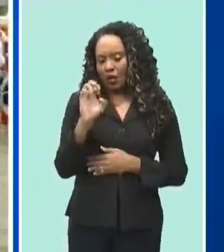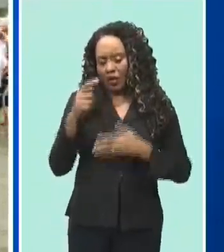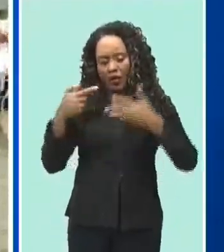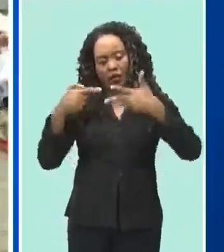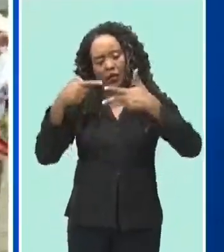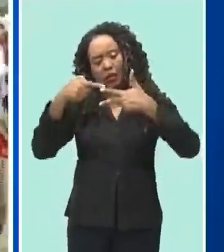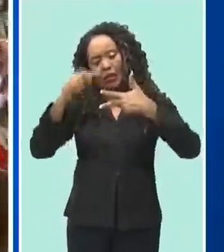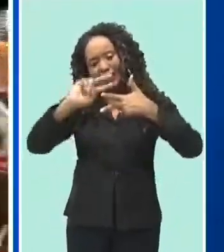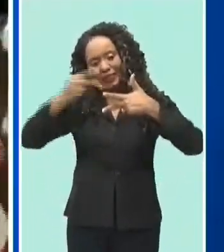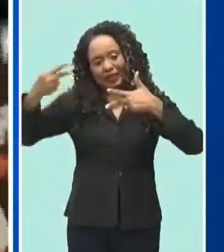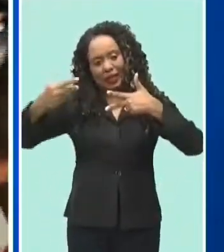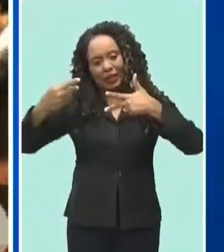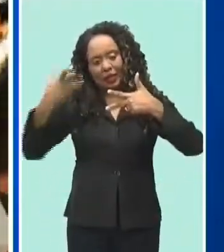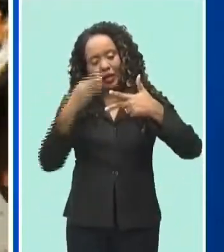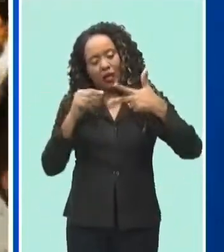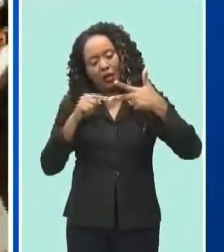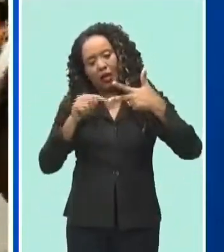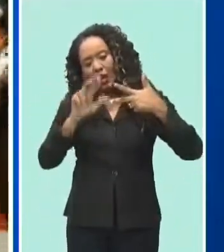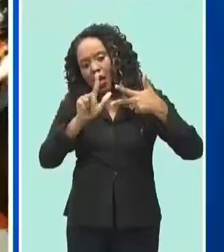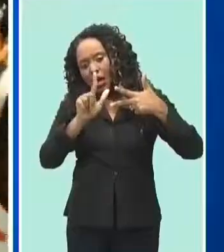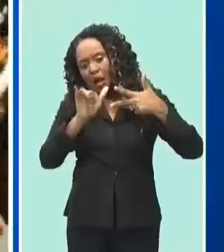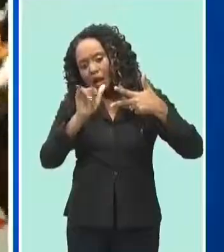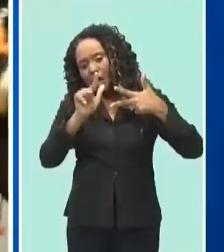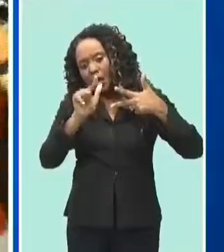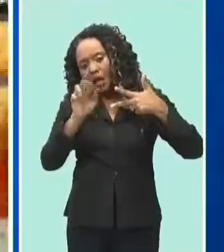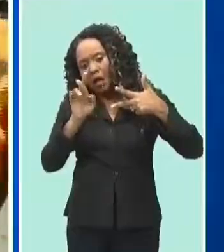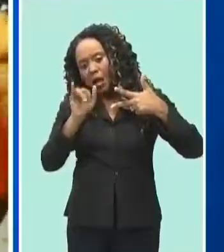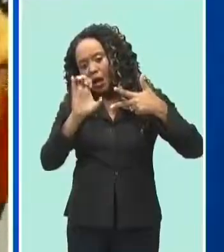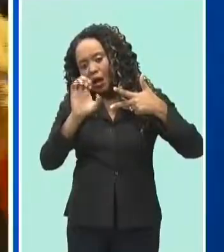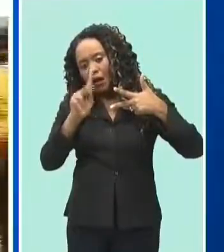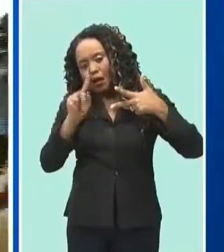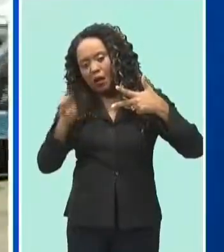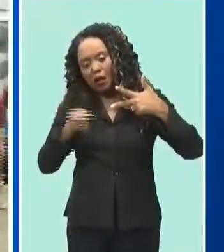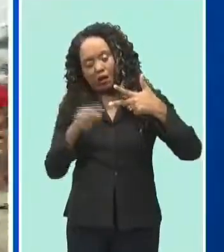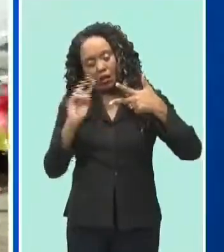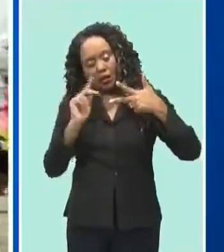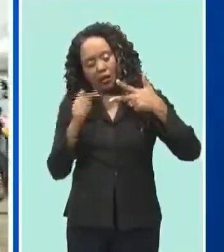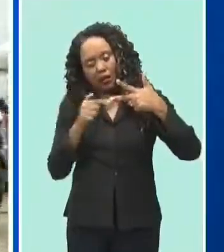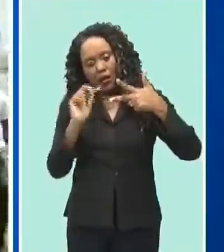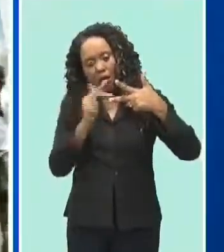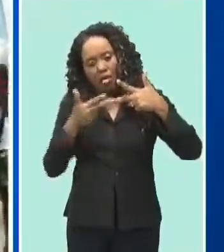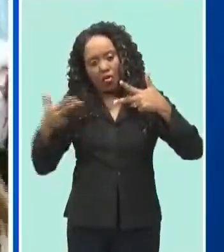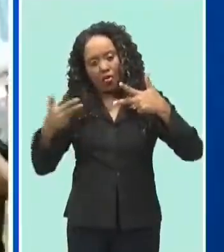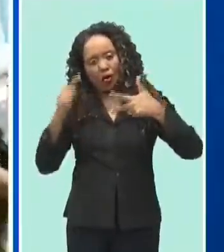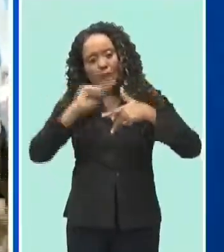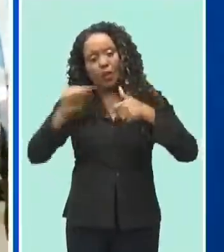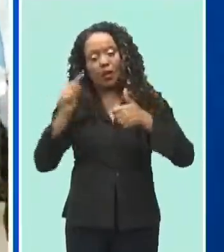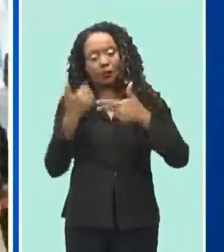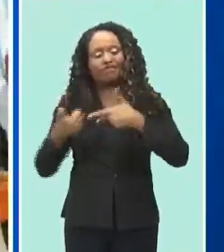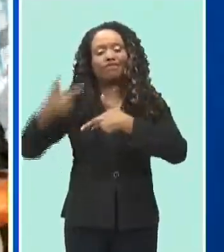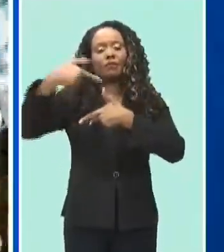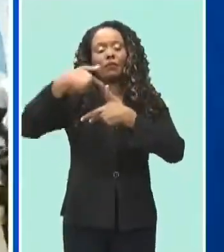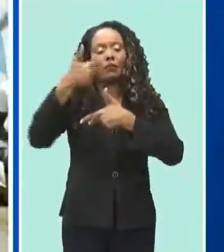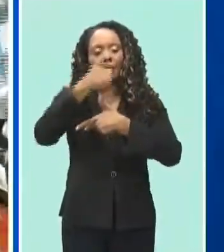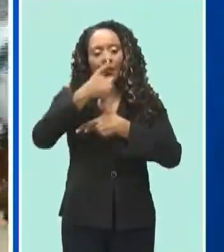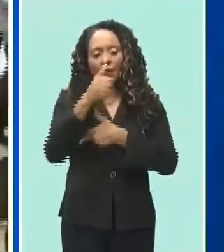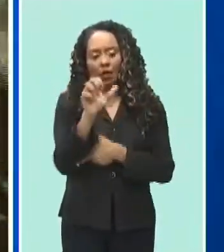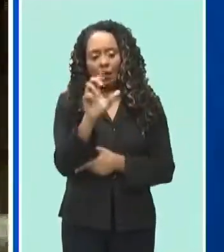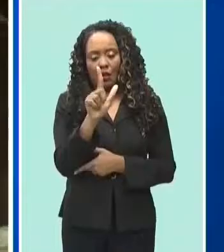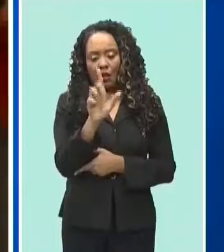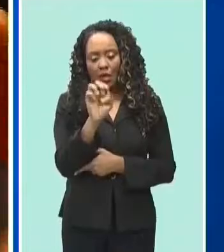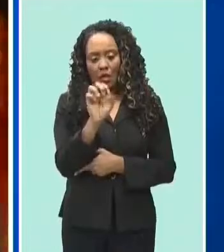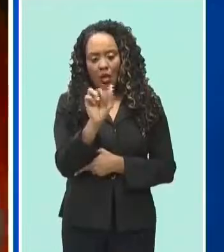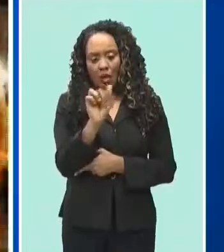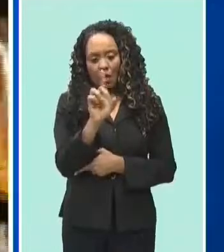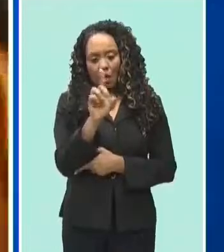It ain't me that got your girl. It ain't me that wrecked your world. But you follow back mine like a mockingbird. I fly down for me